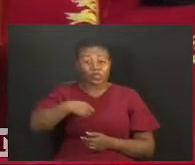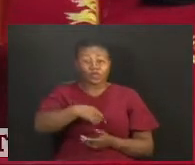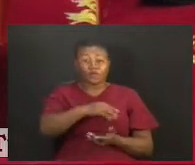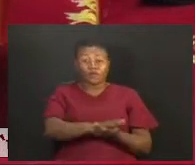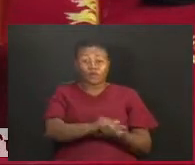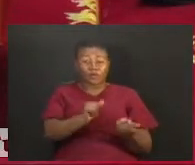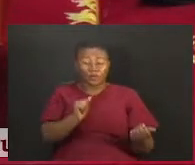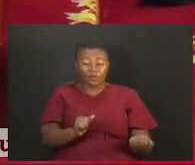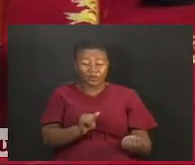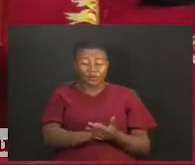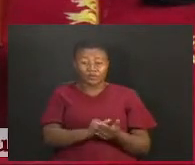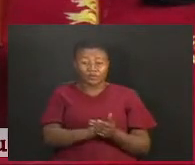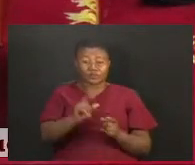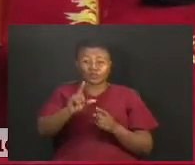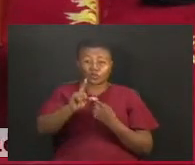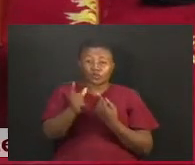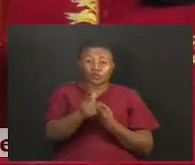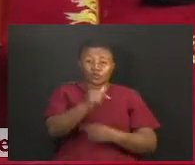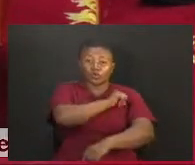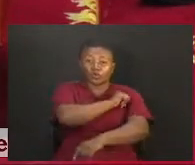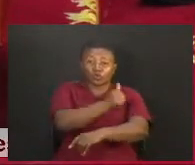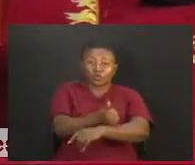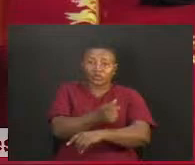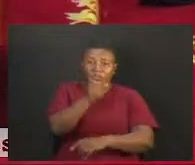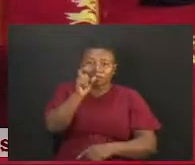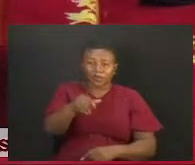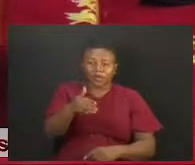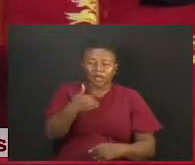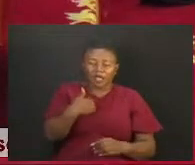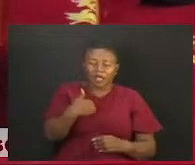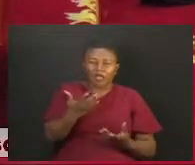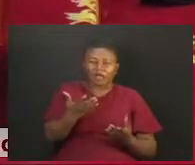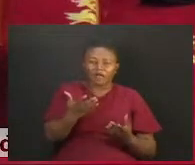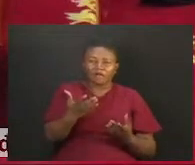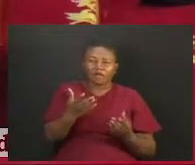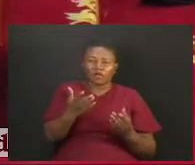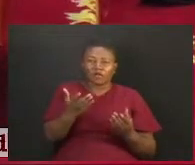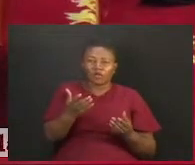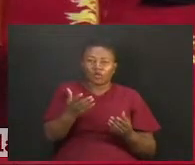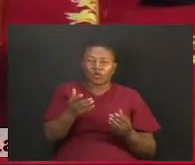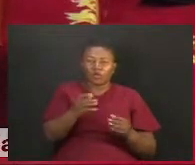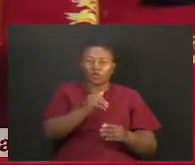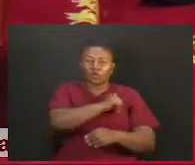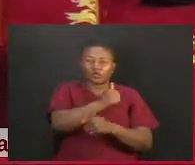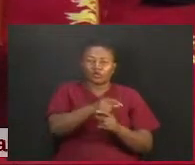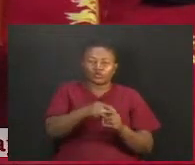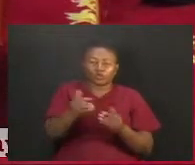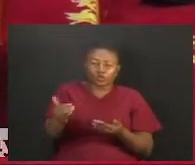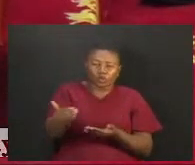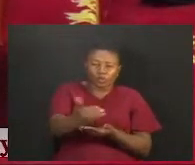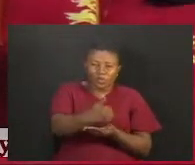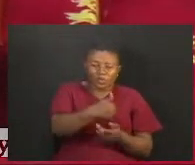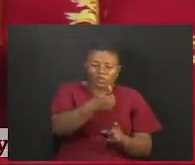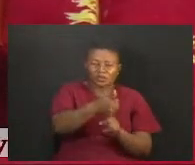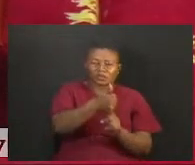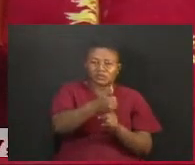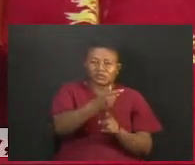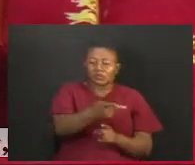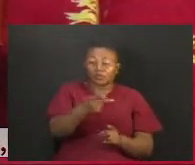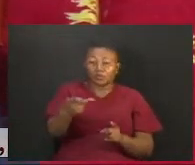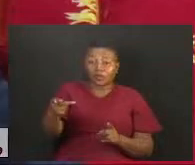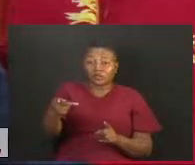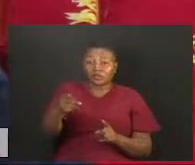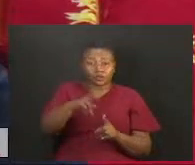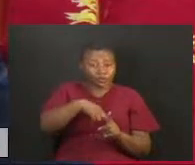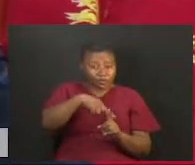local authorities must be given the opportunity to collect their own property rates. Mr.